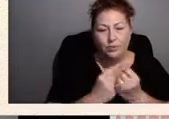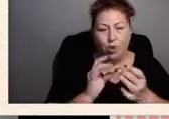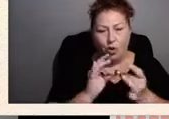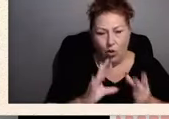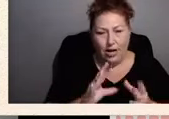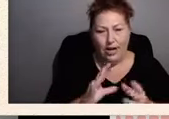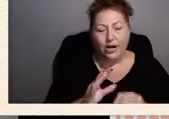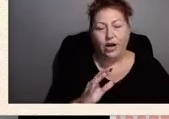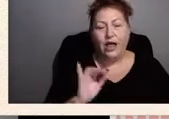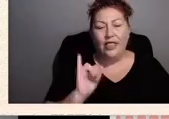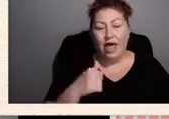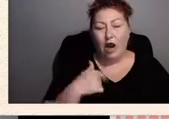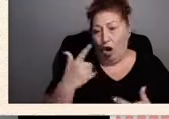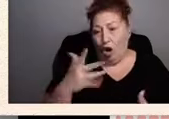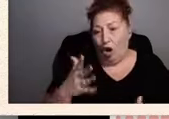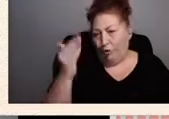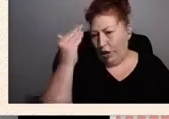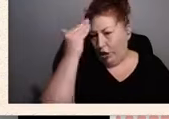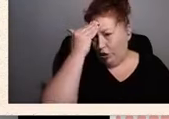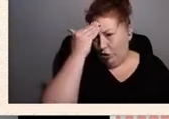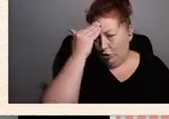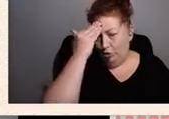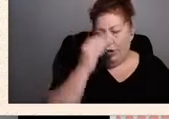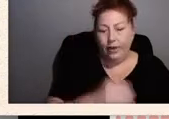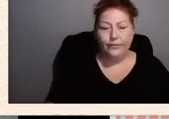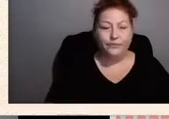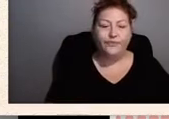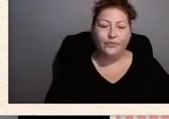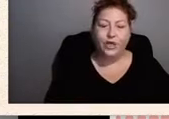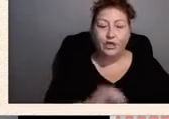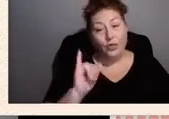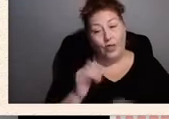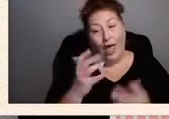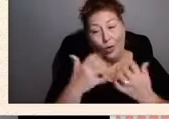had already known. So that worked out for me.